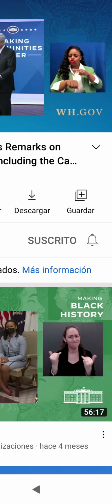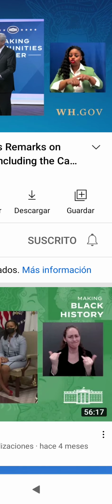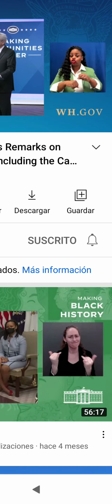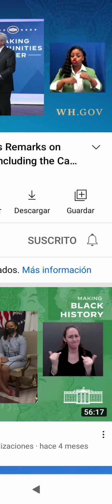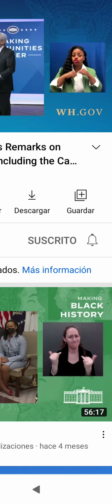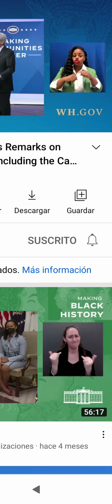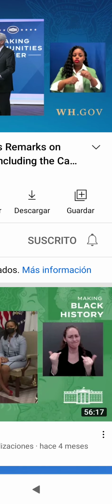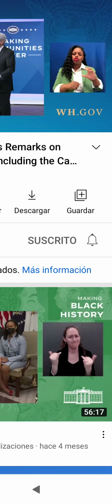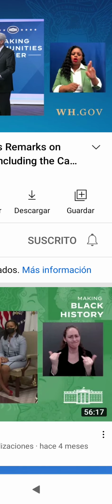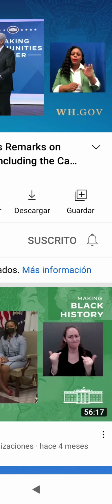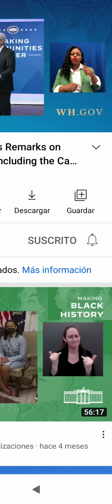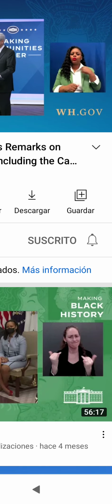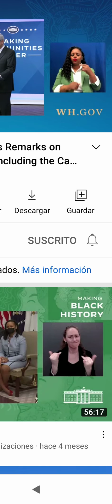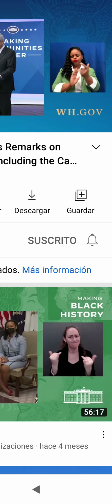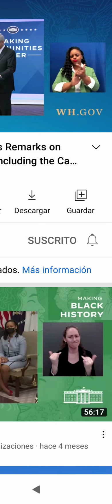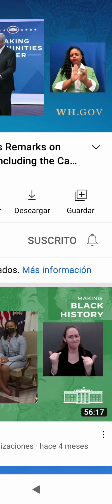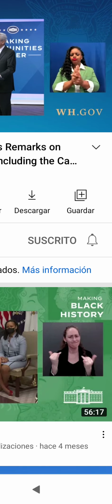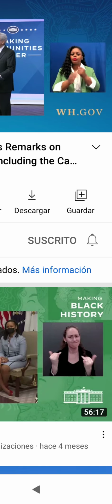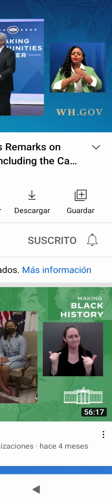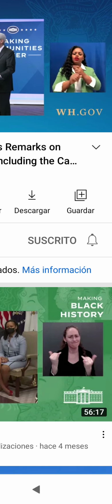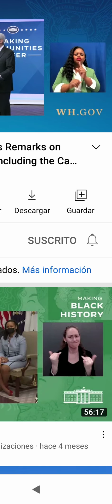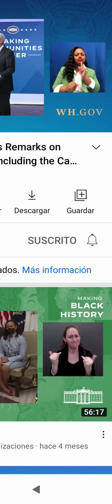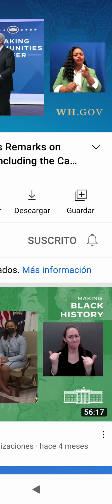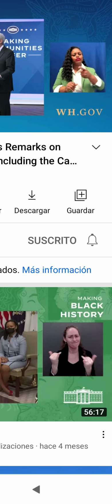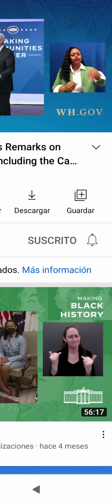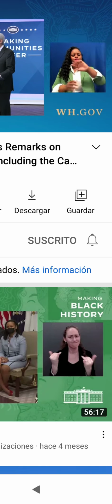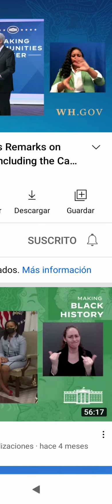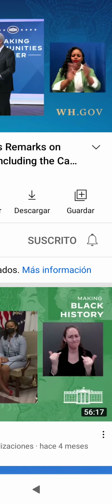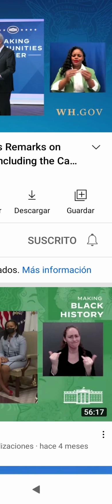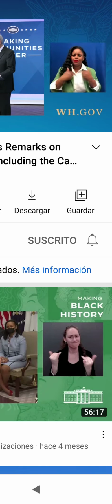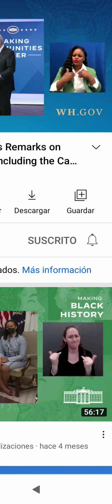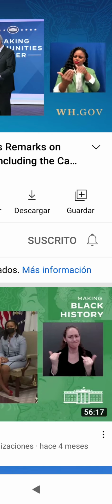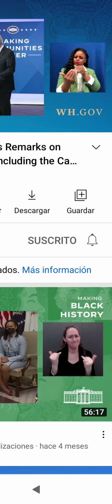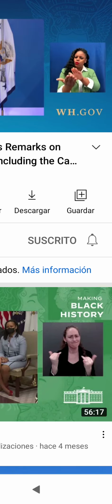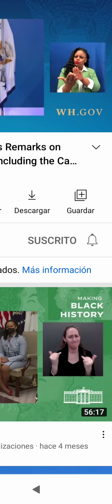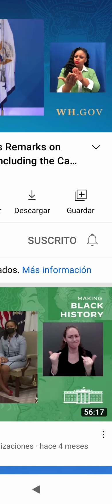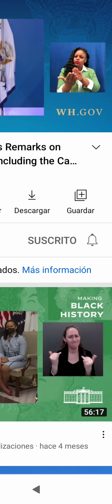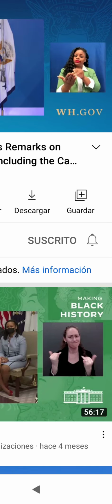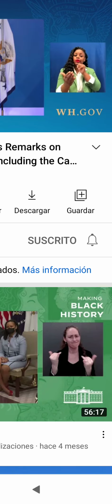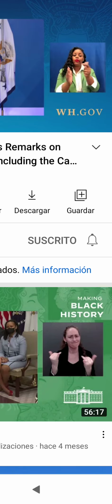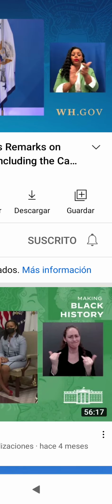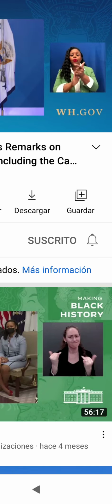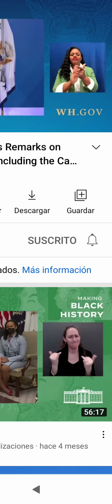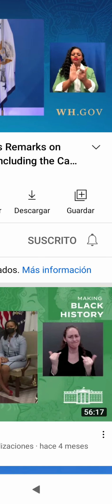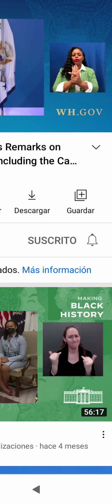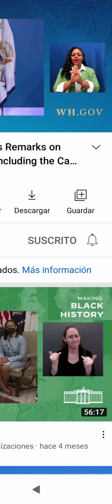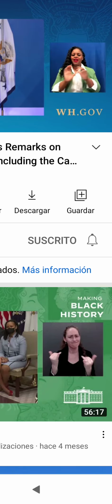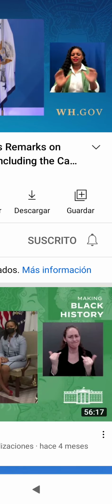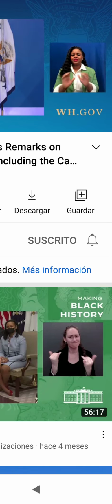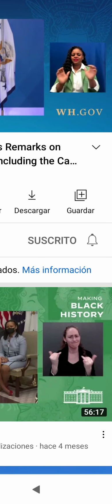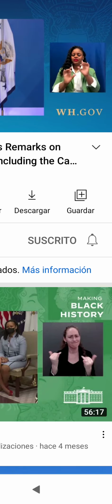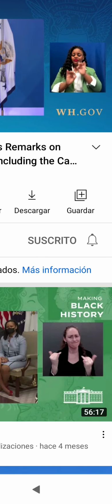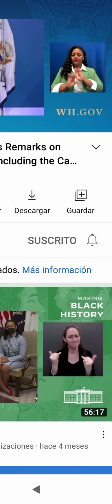prosecutors to ensure a comprehensive approach to confronting unlawful acts of hate. As I